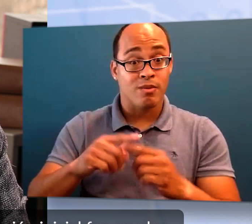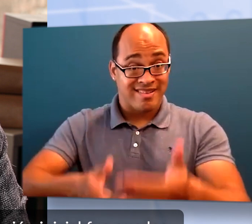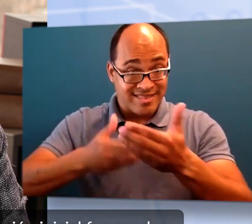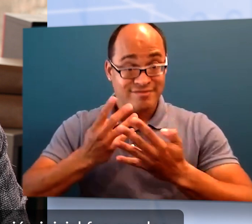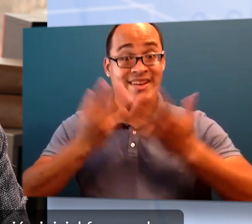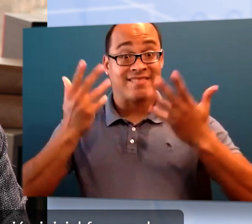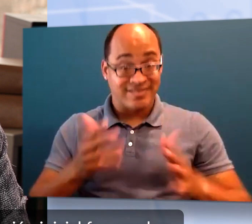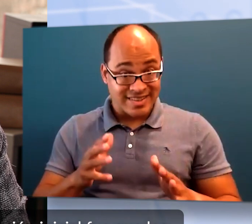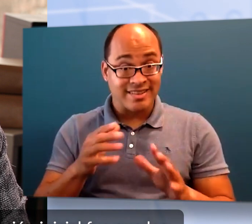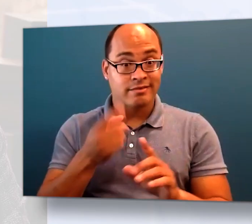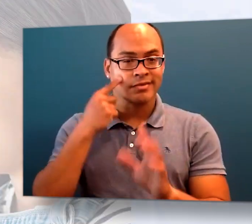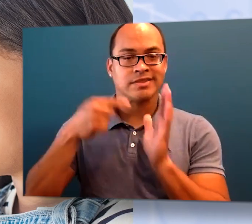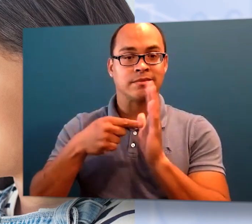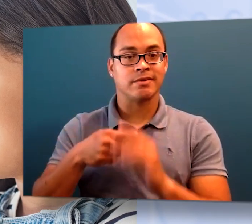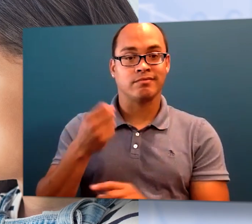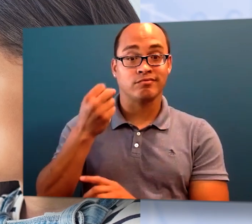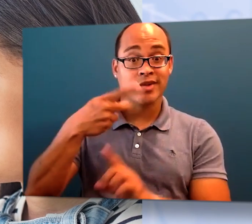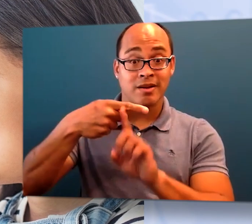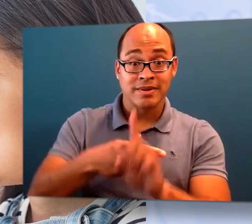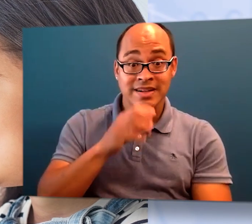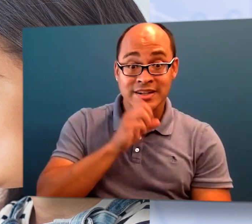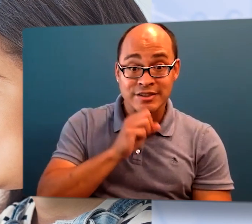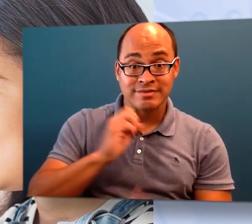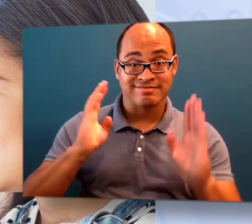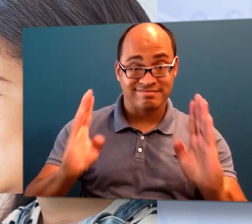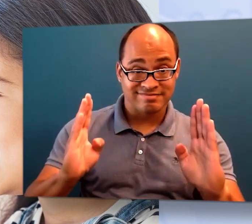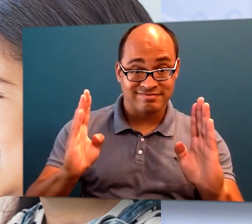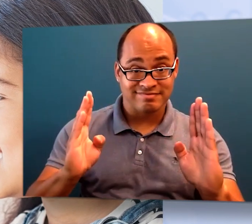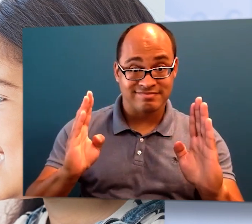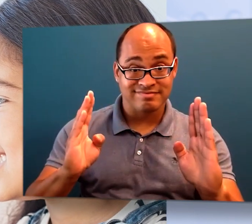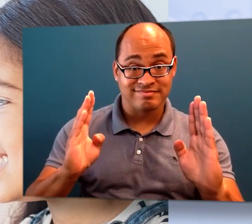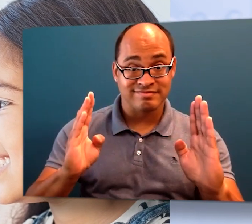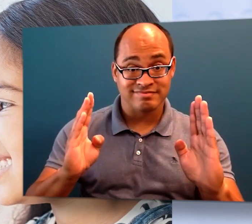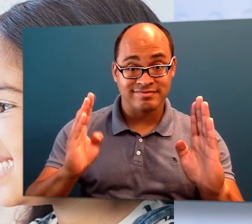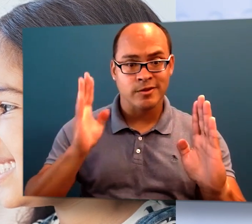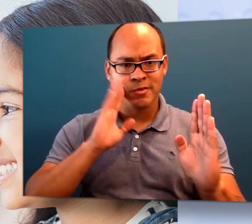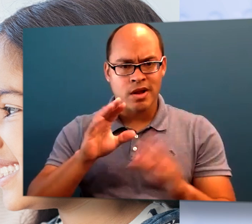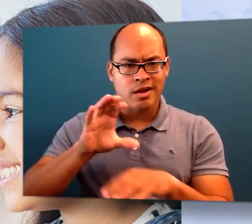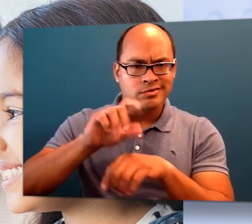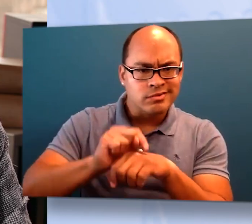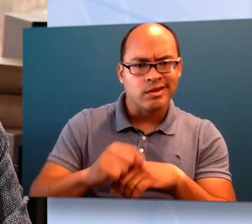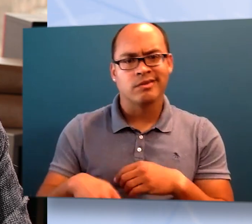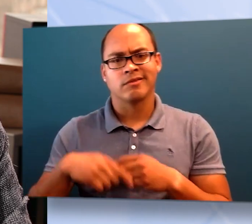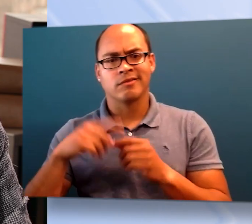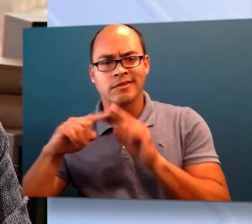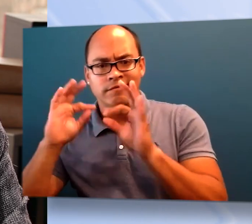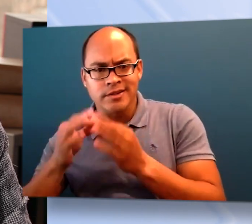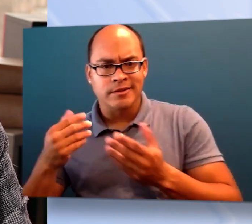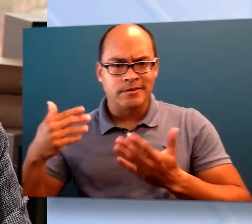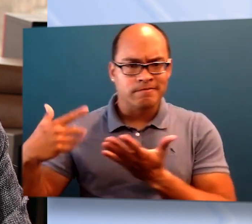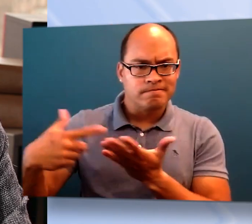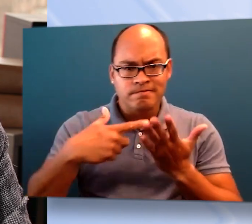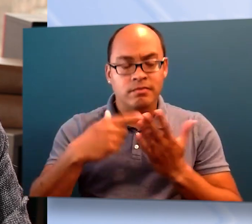be screened by 12 months of age. But with a lot of input from constituents, families, it gradually changed